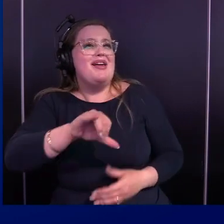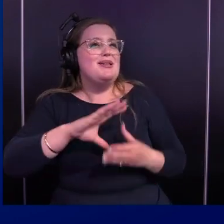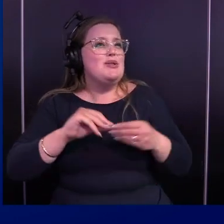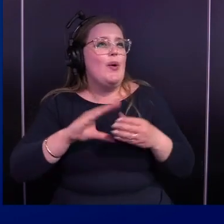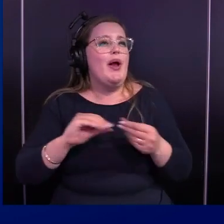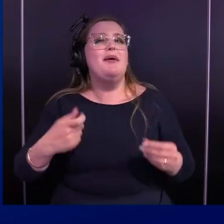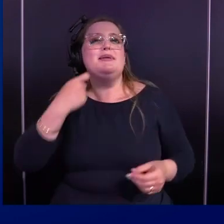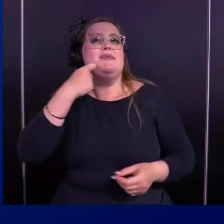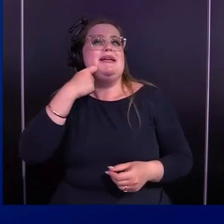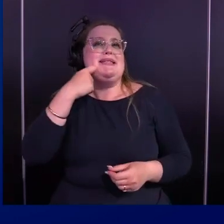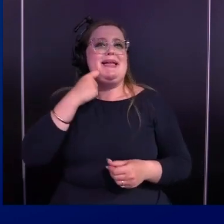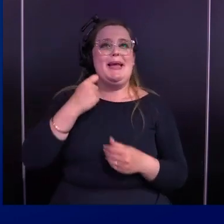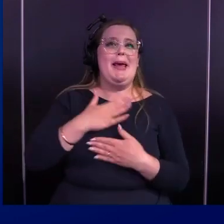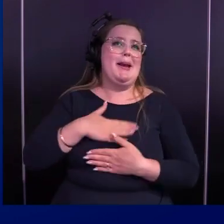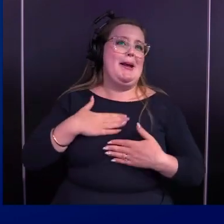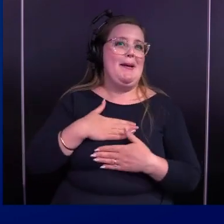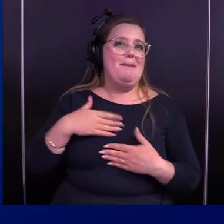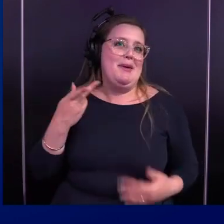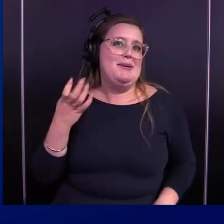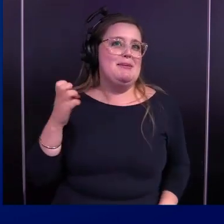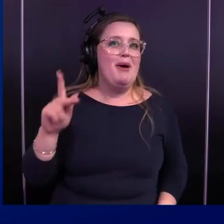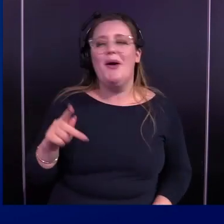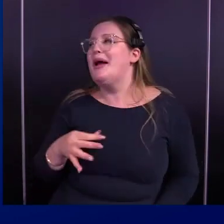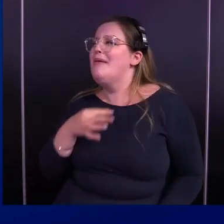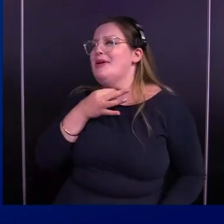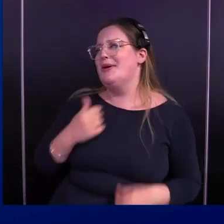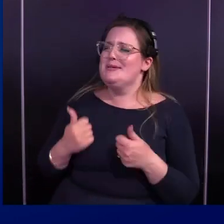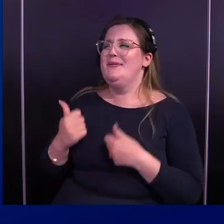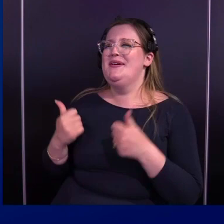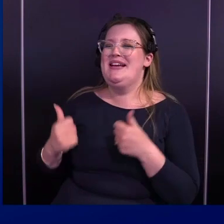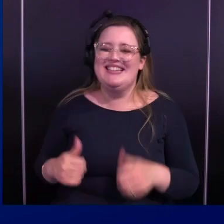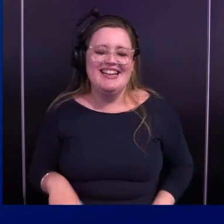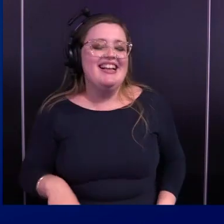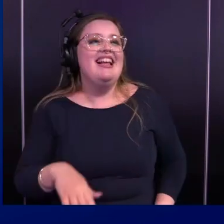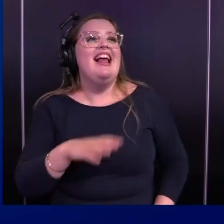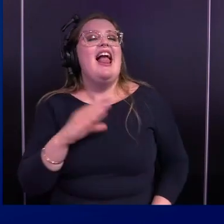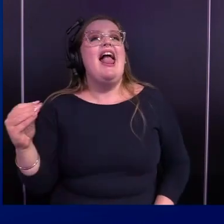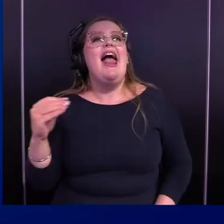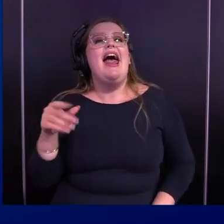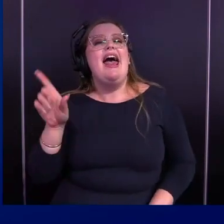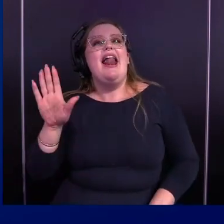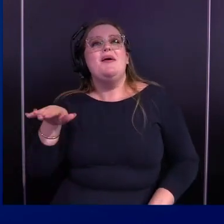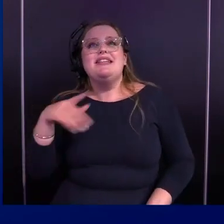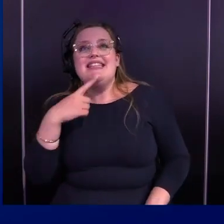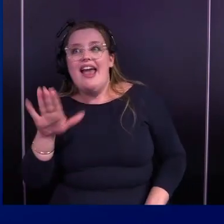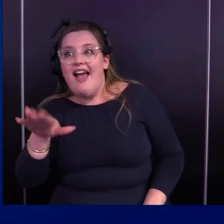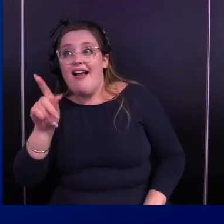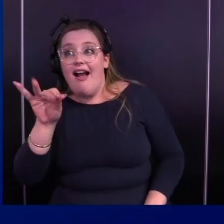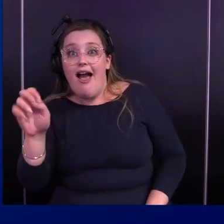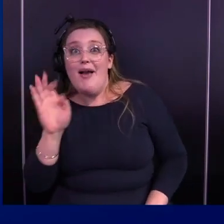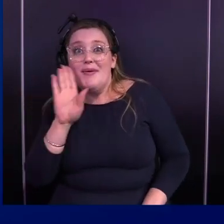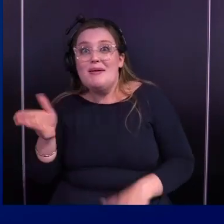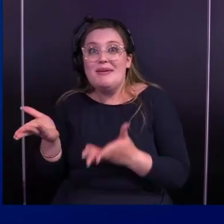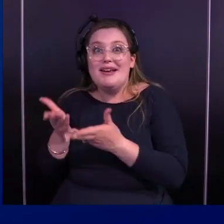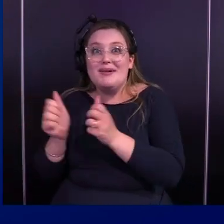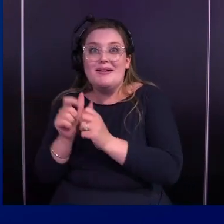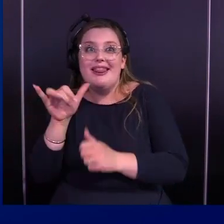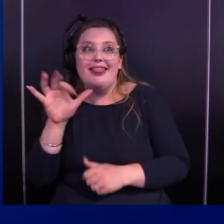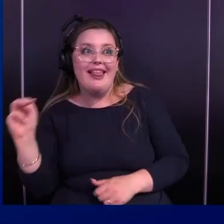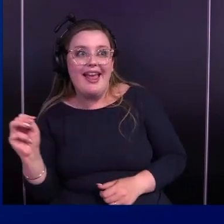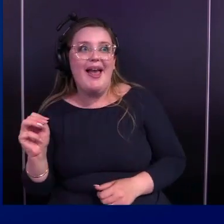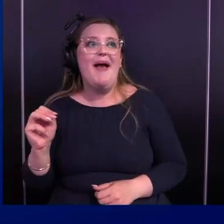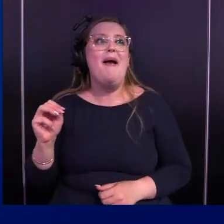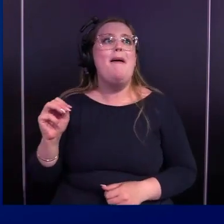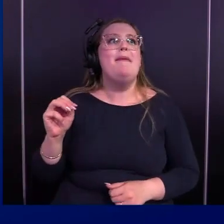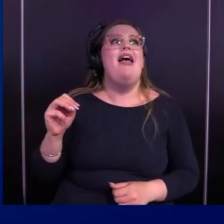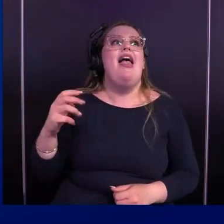yesterday, and Kyle. I wonder which one that could be. And Kyle was like, "Hey, we're gonna be on with Liam," and I took him on originally, and it was a bit